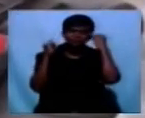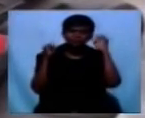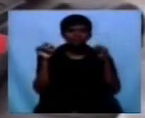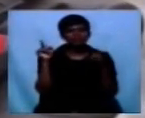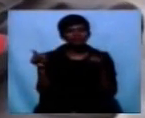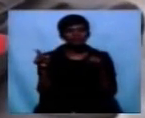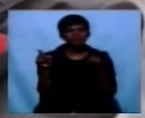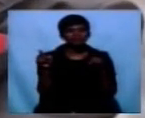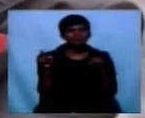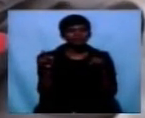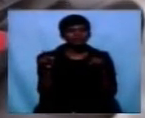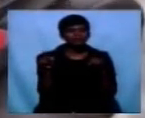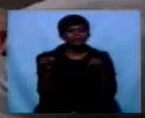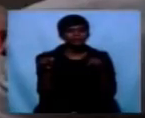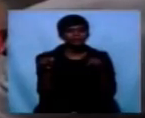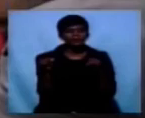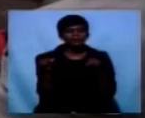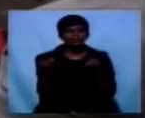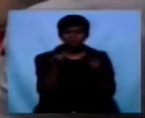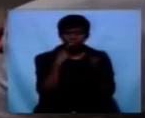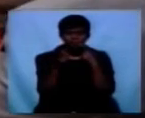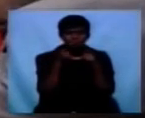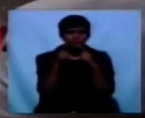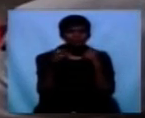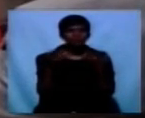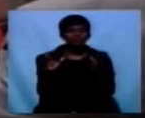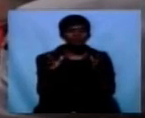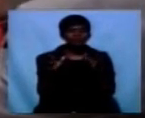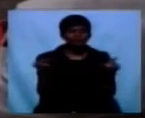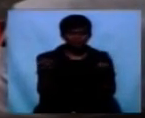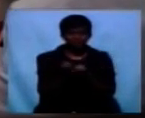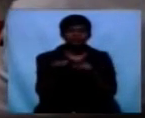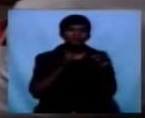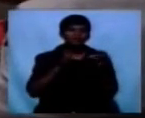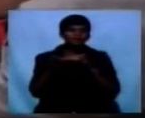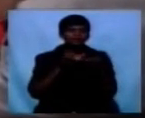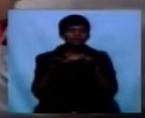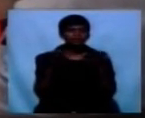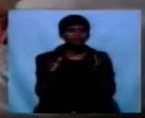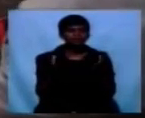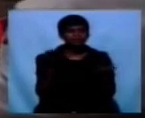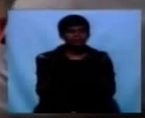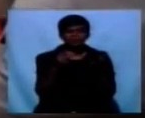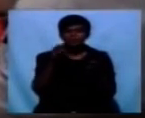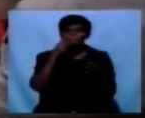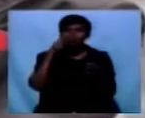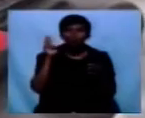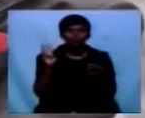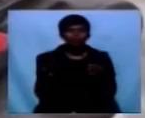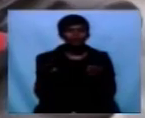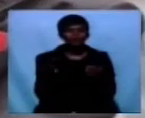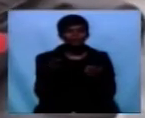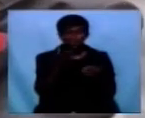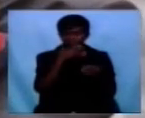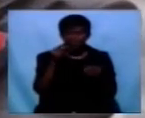perception. Before I entered the president did speak to that issue. He did in terms of procurement, we probably are the worst. He did state that let's